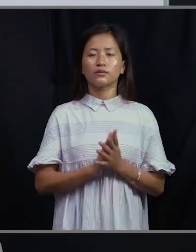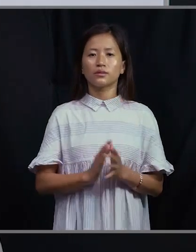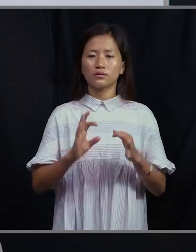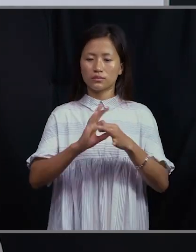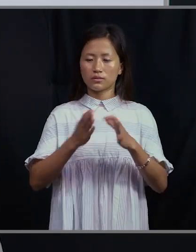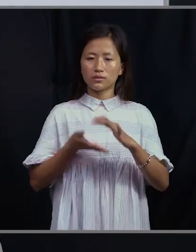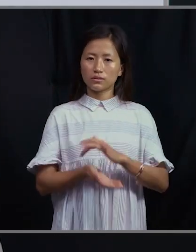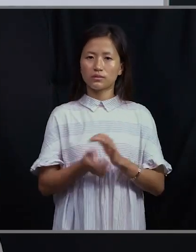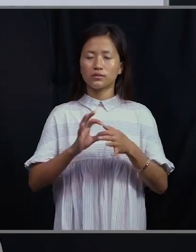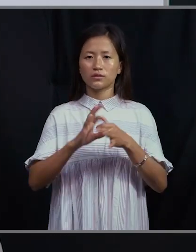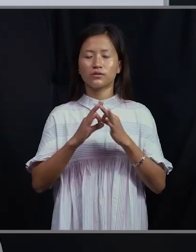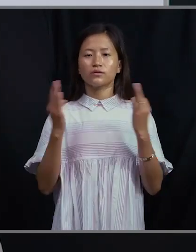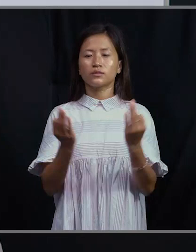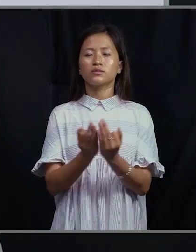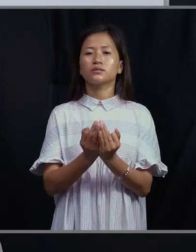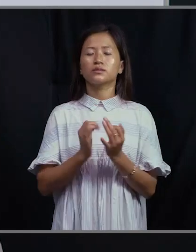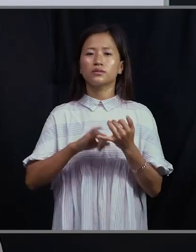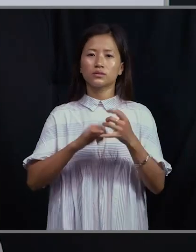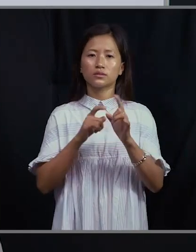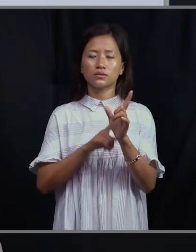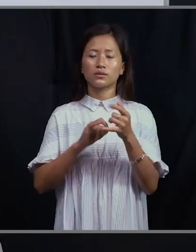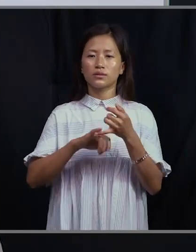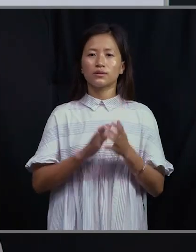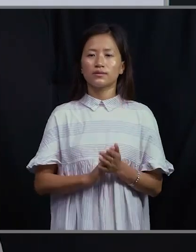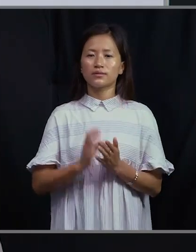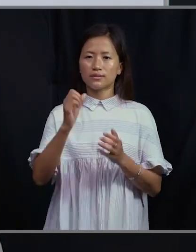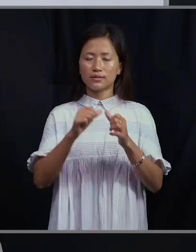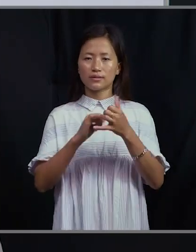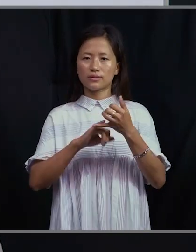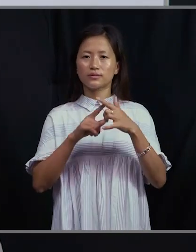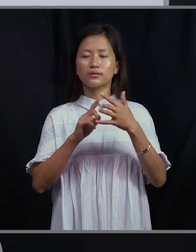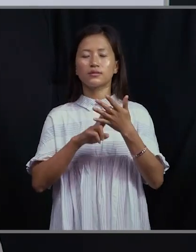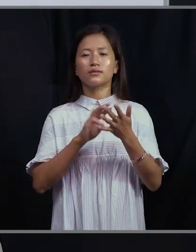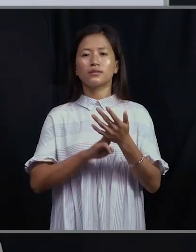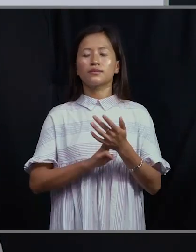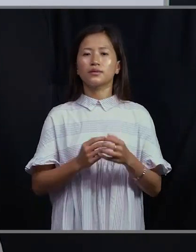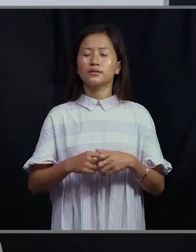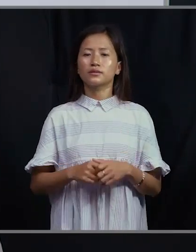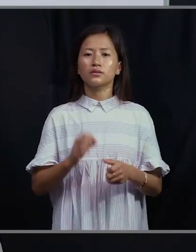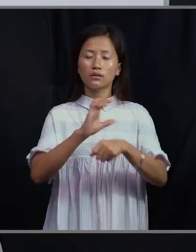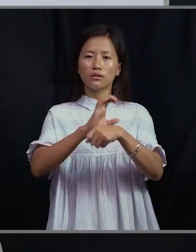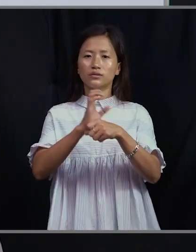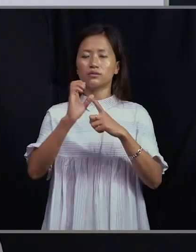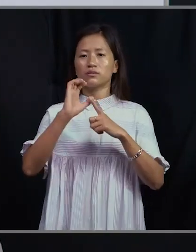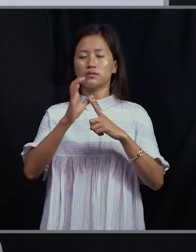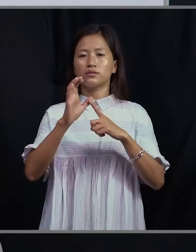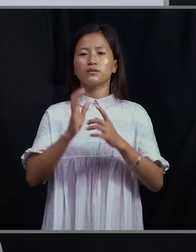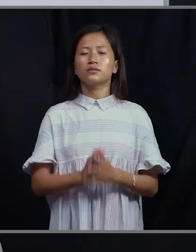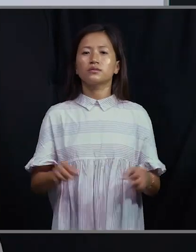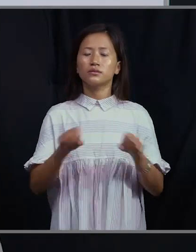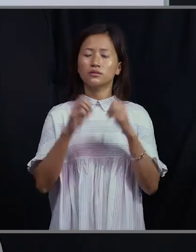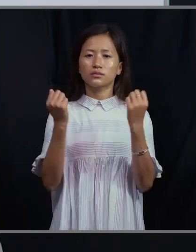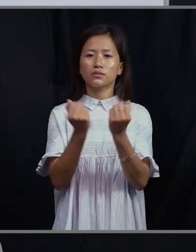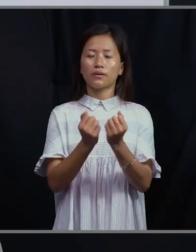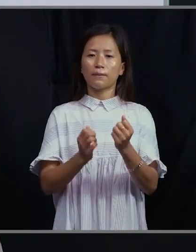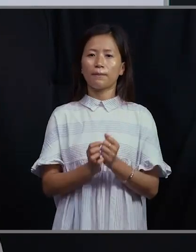joint family system, okay, what happened is that the customs and traditions, or even the culture of the society, or in that